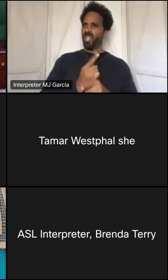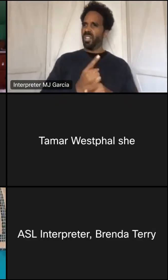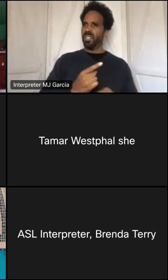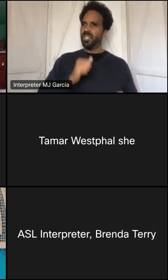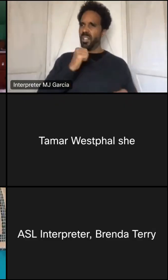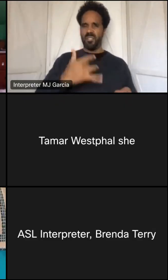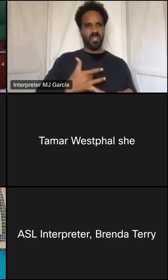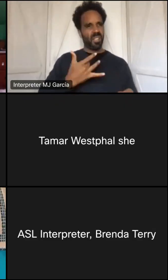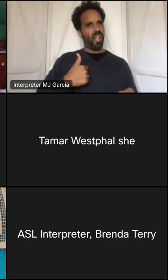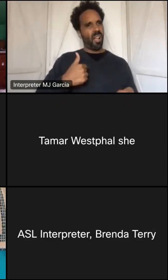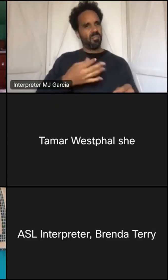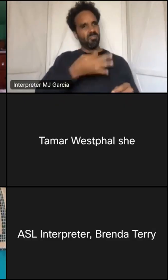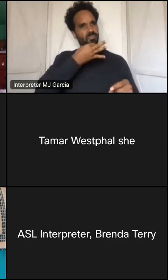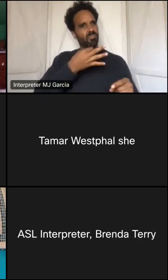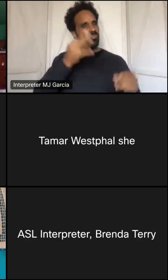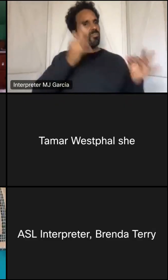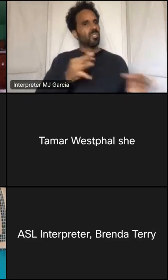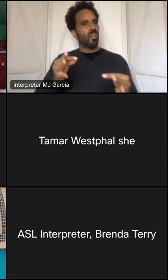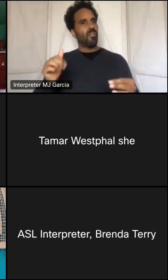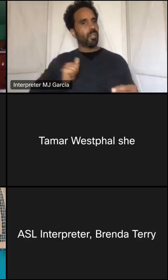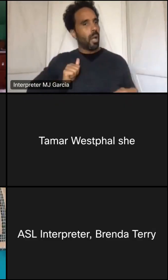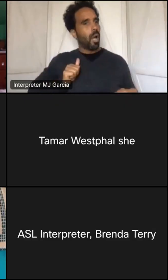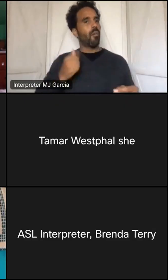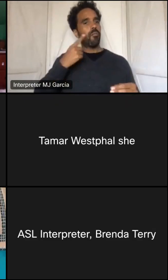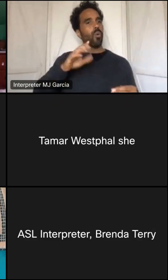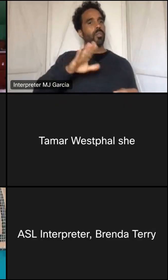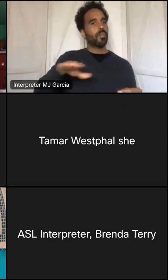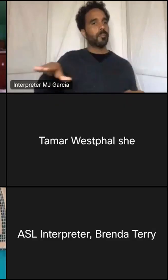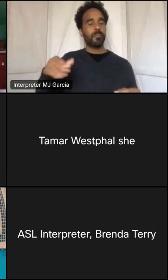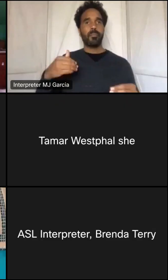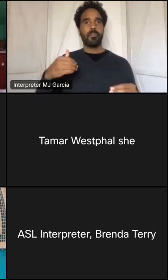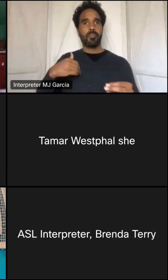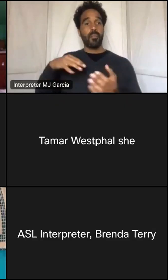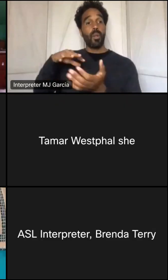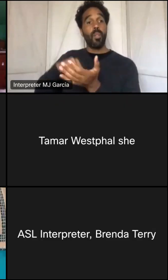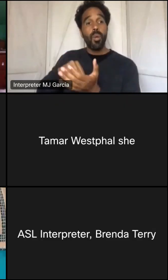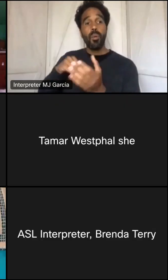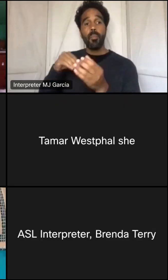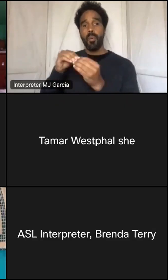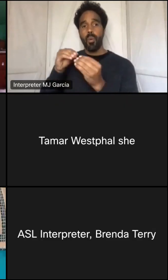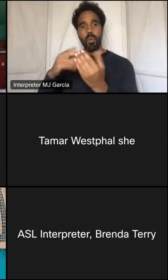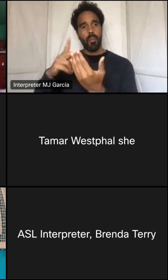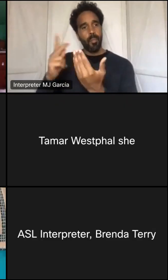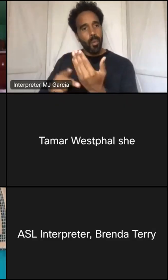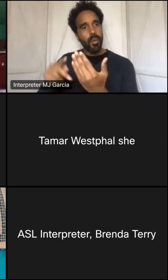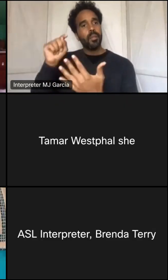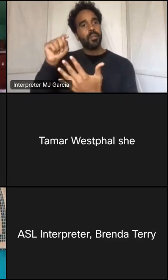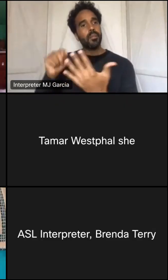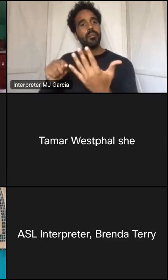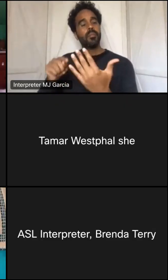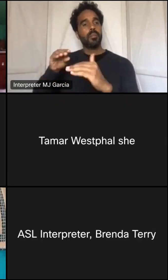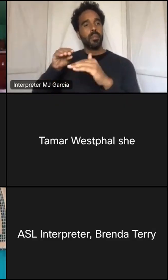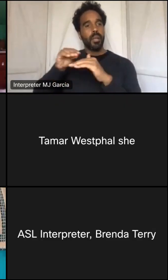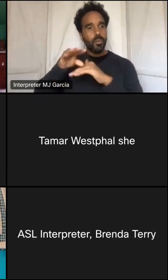on myself or for my kids. I started getting more informed about programs and